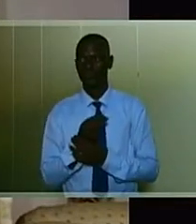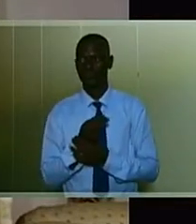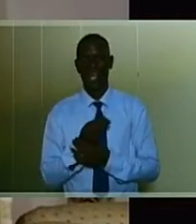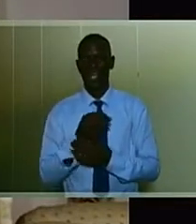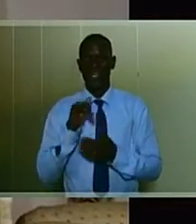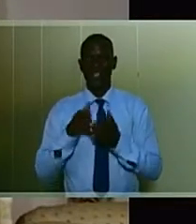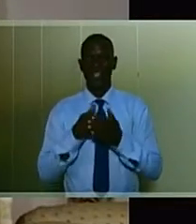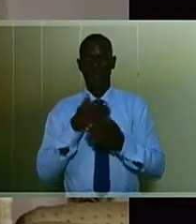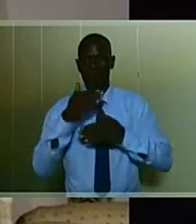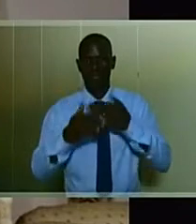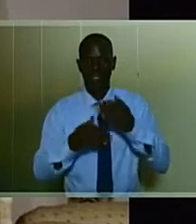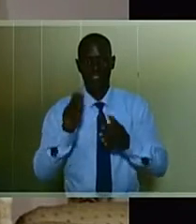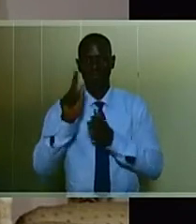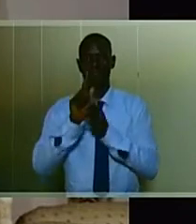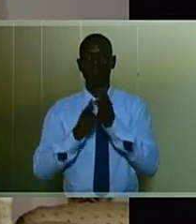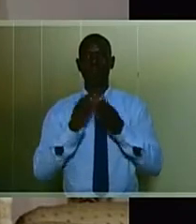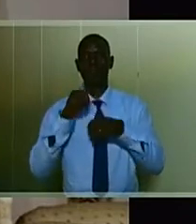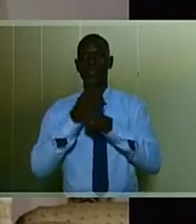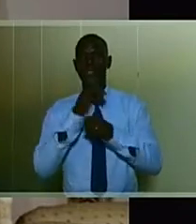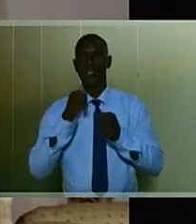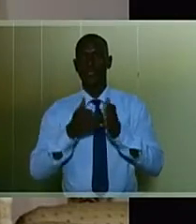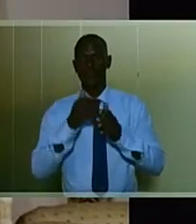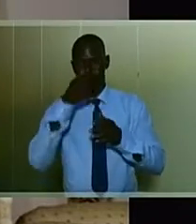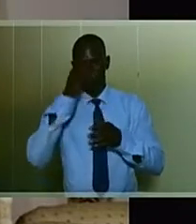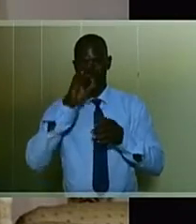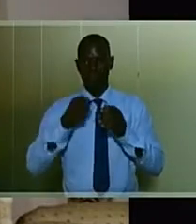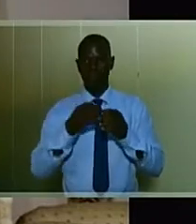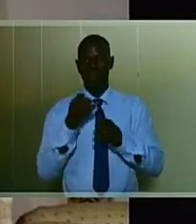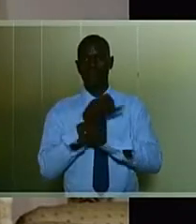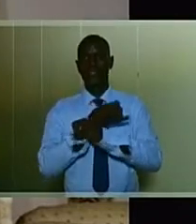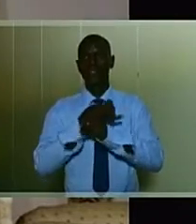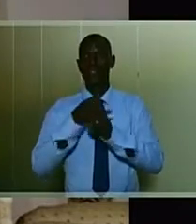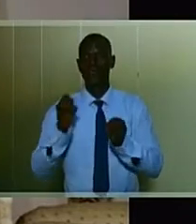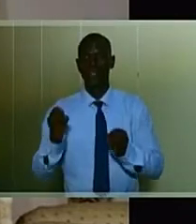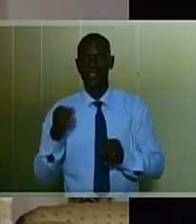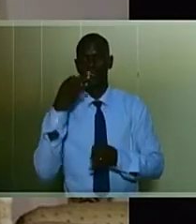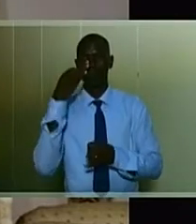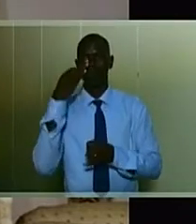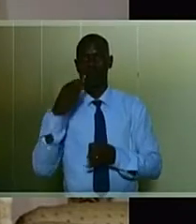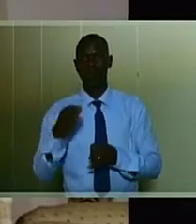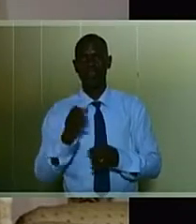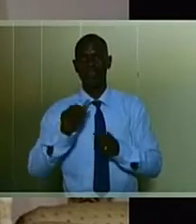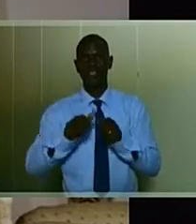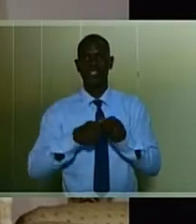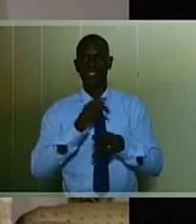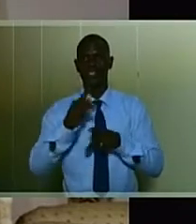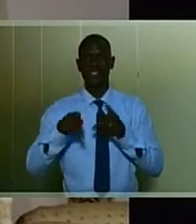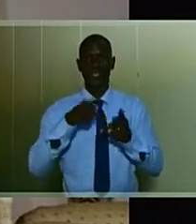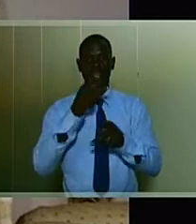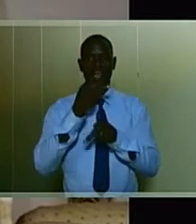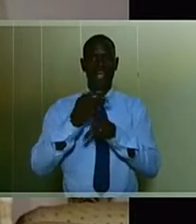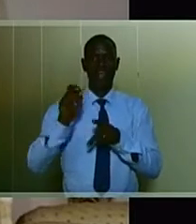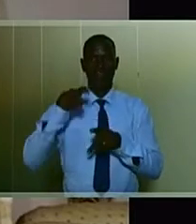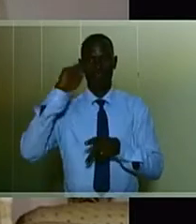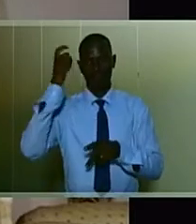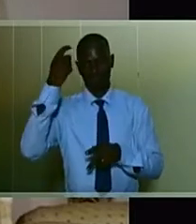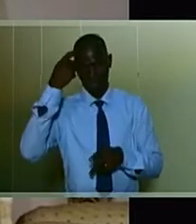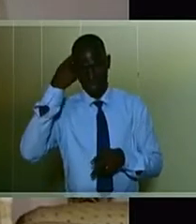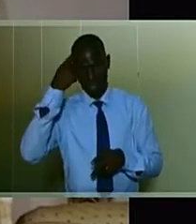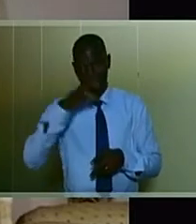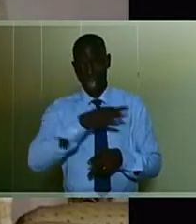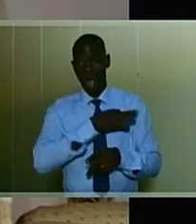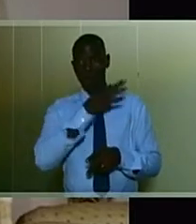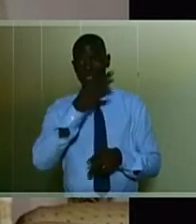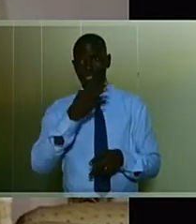of lawmaking. And because of the independence of each arm of government and the application of